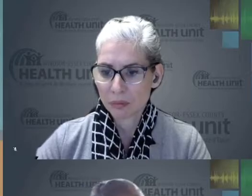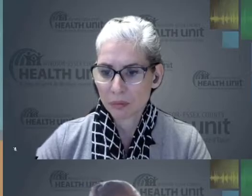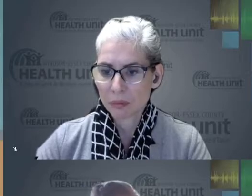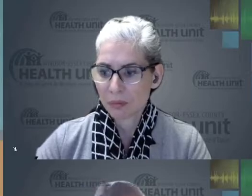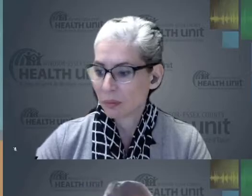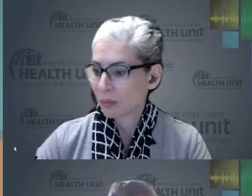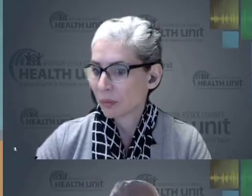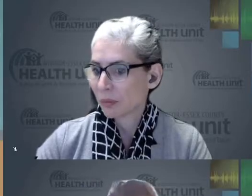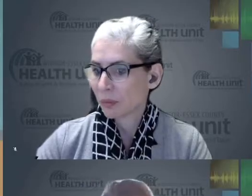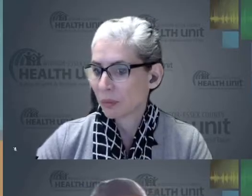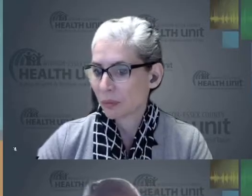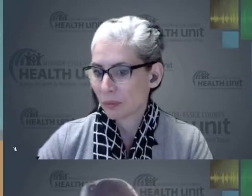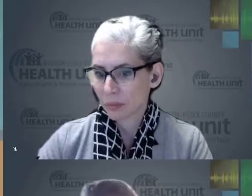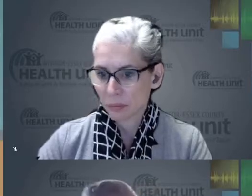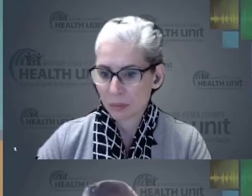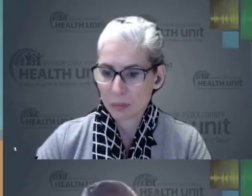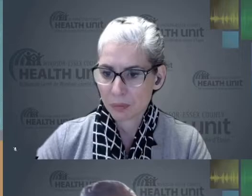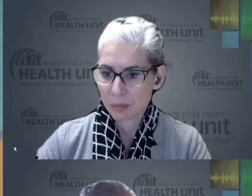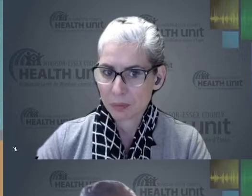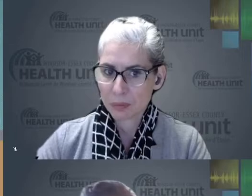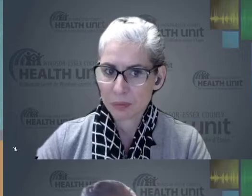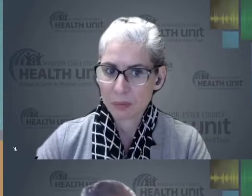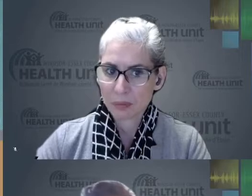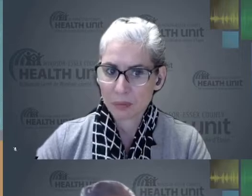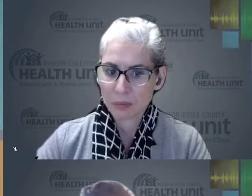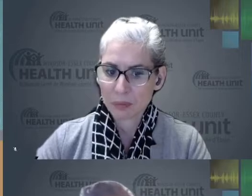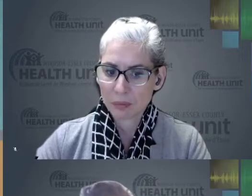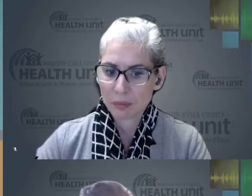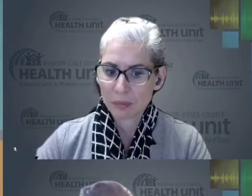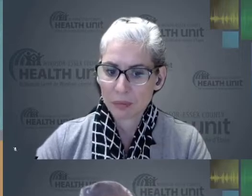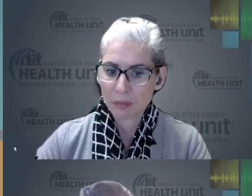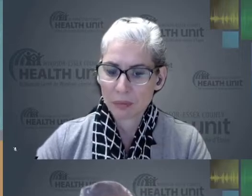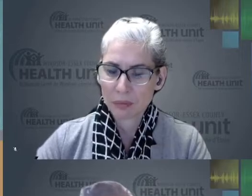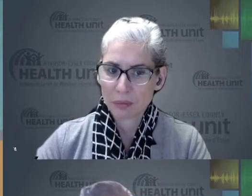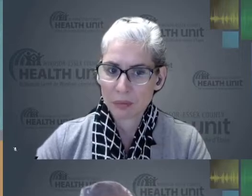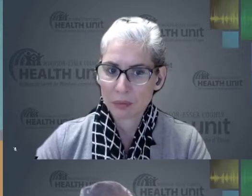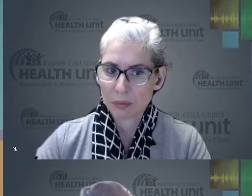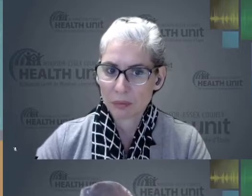dramatically in December. It was between 2 and 10%